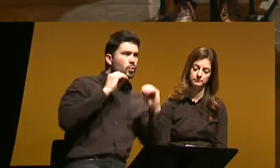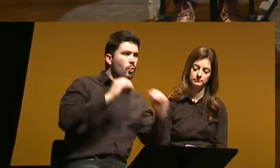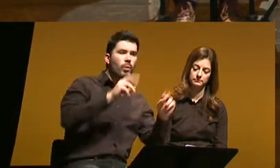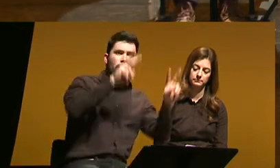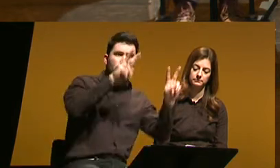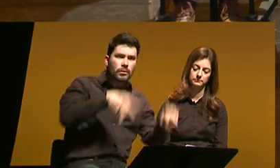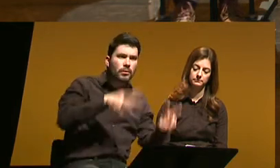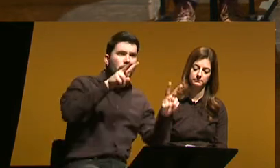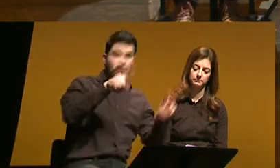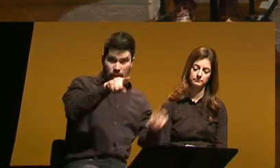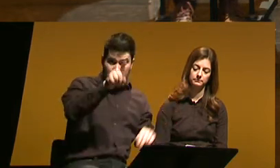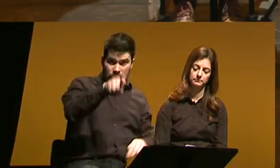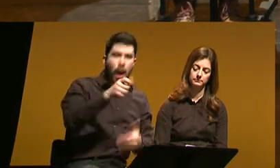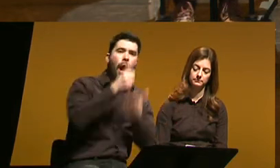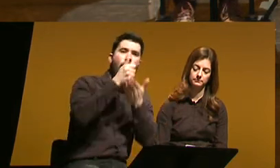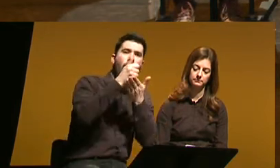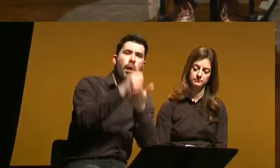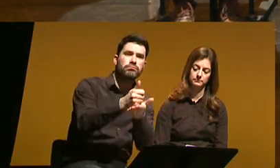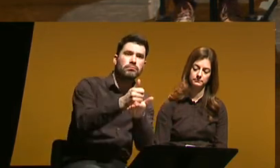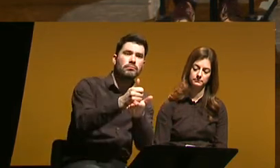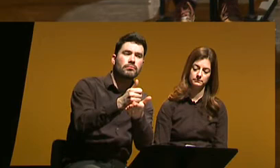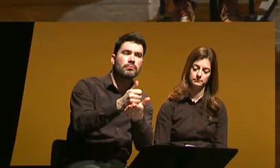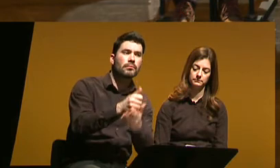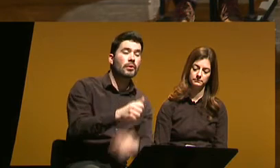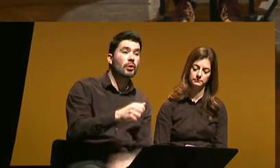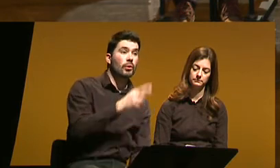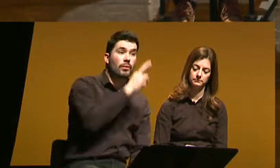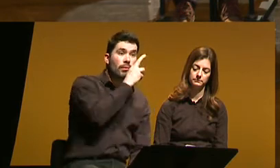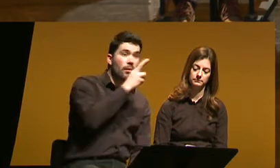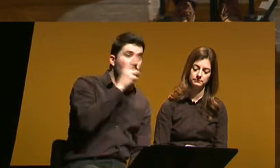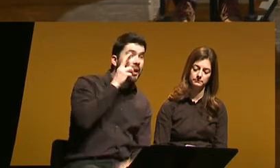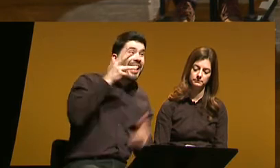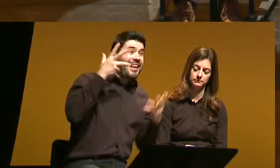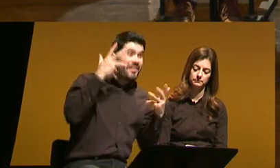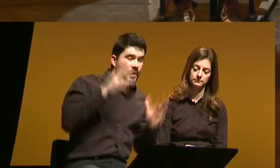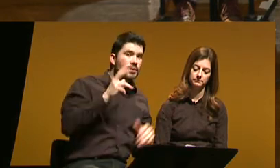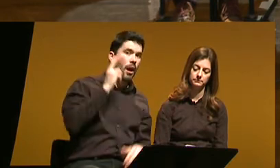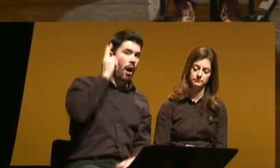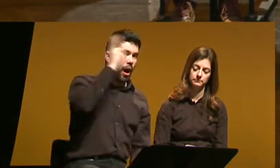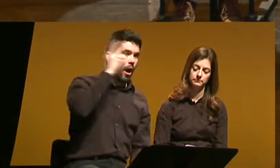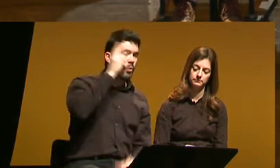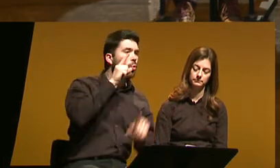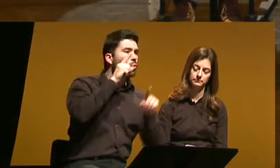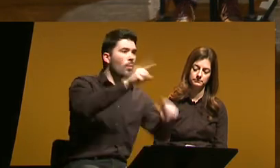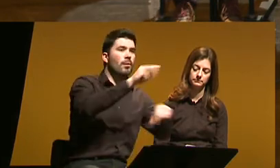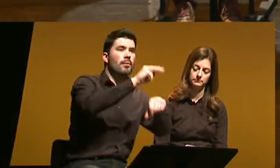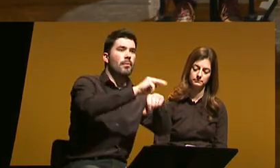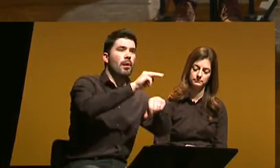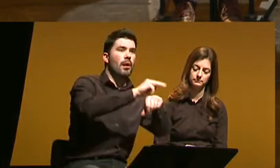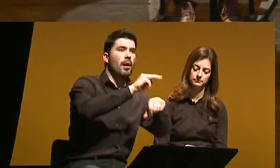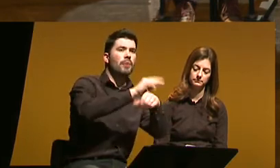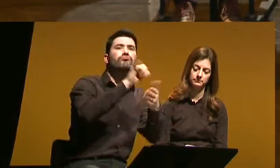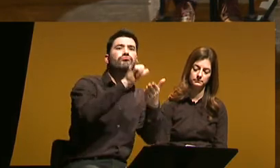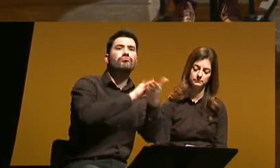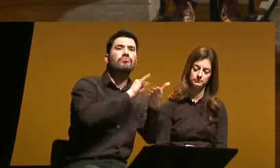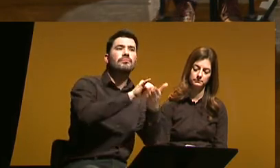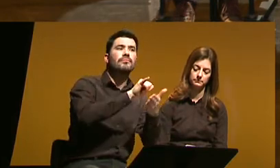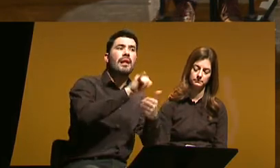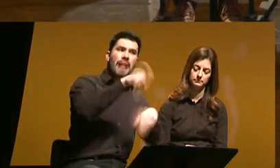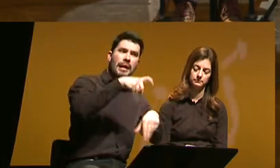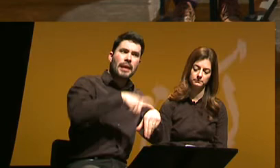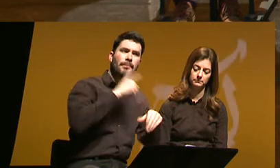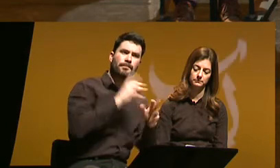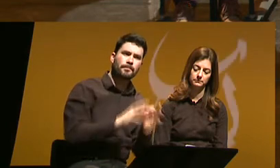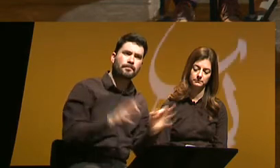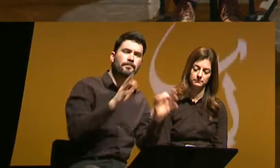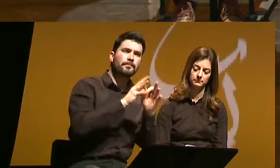in need. For Eid, the end of Ramadan, we go together with my uncles to a mosque in Flushing. This is the time to